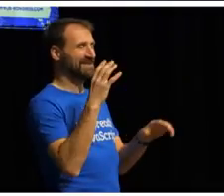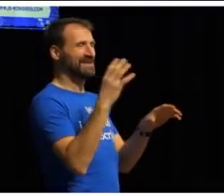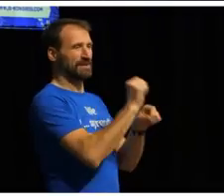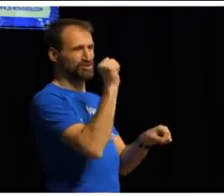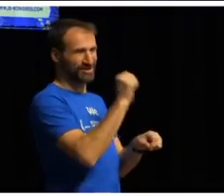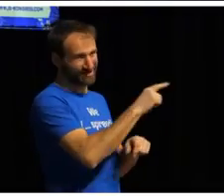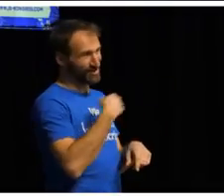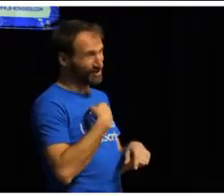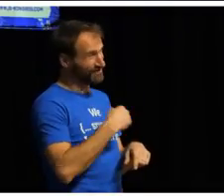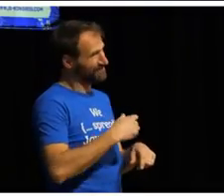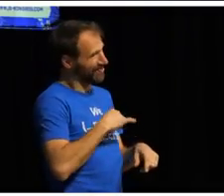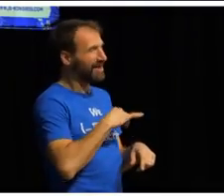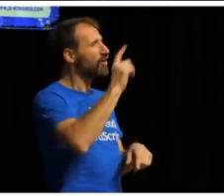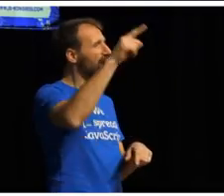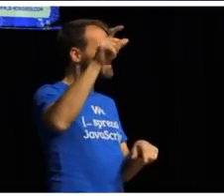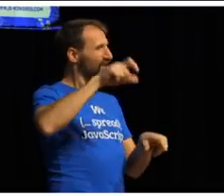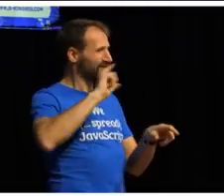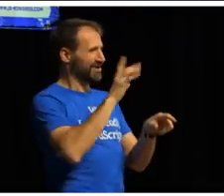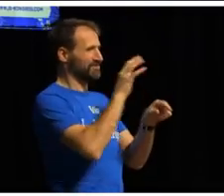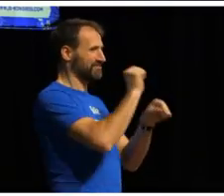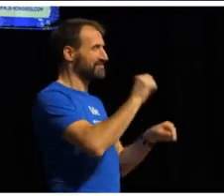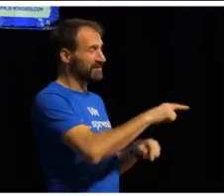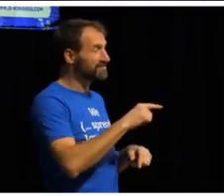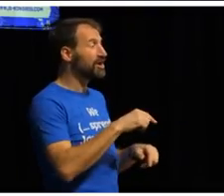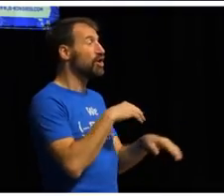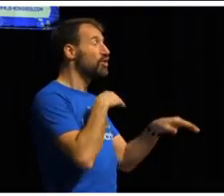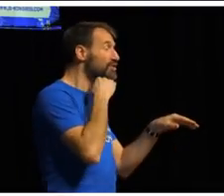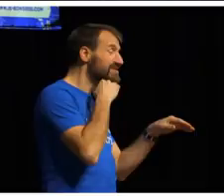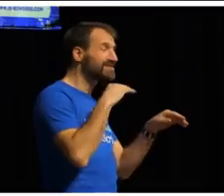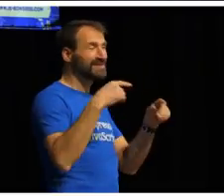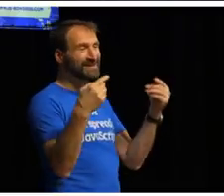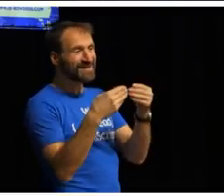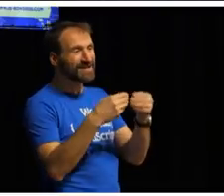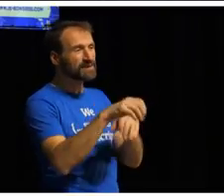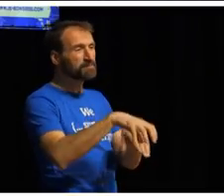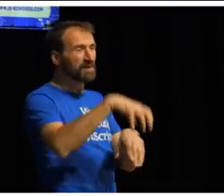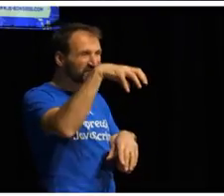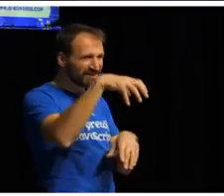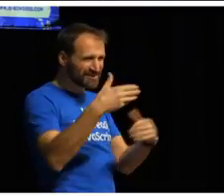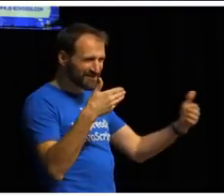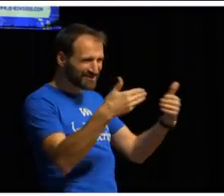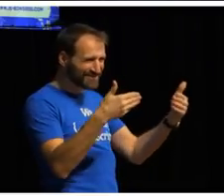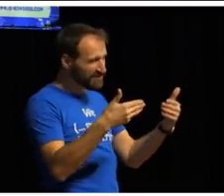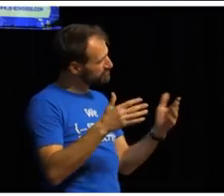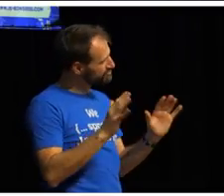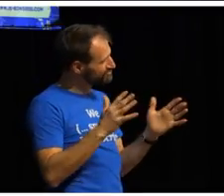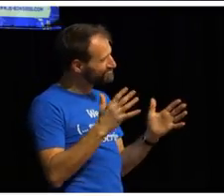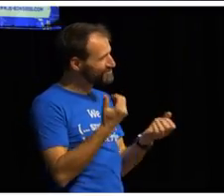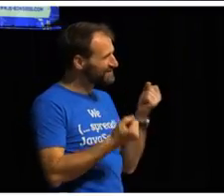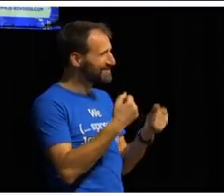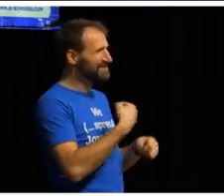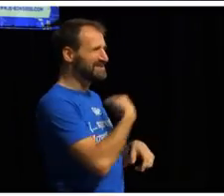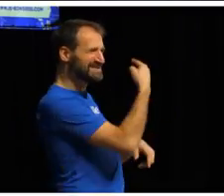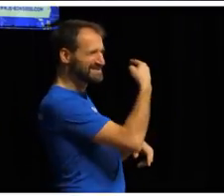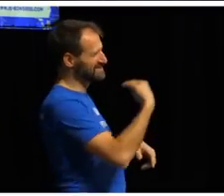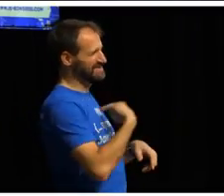well. And it's to tell the dog from the muffin. It's super hard. I mean, this thing, I wasn't quite sure. I'm still not quite sure.